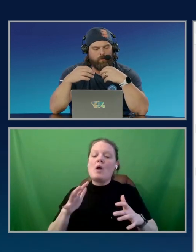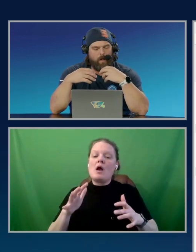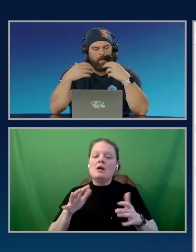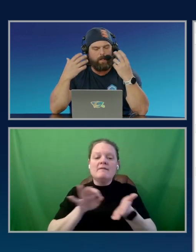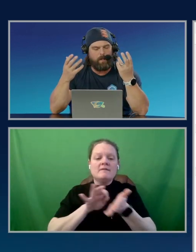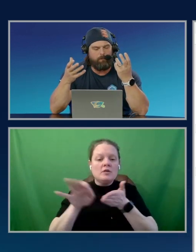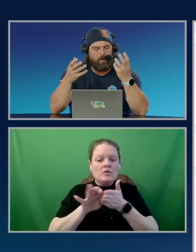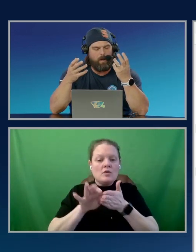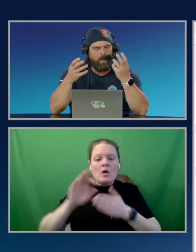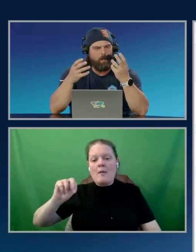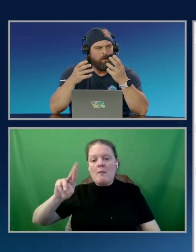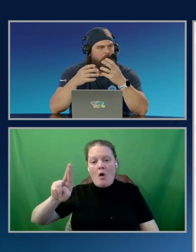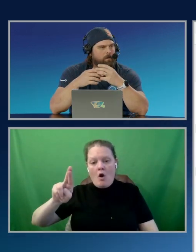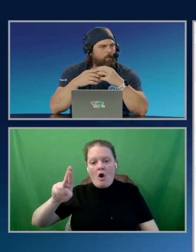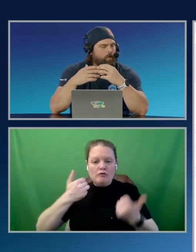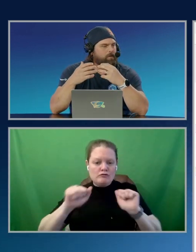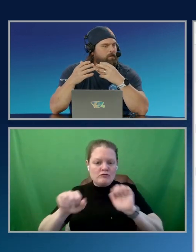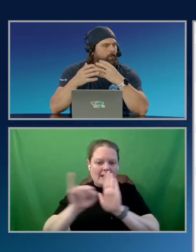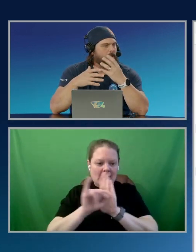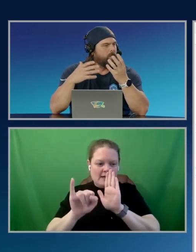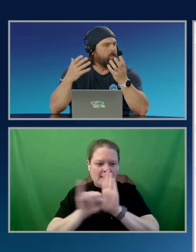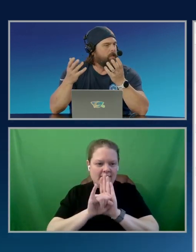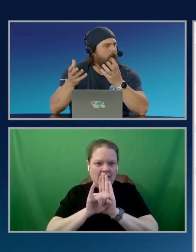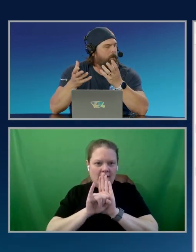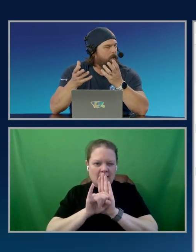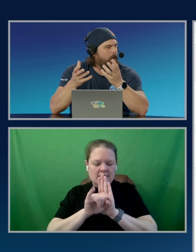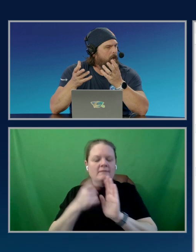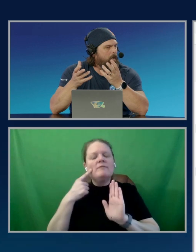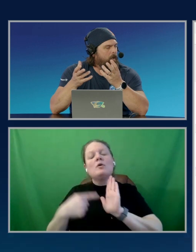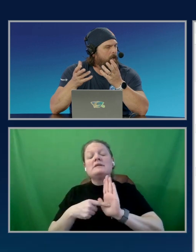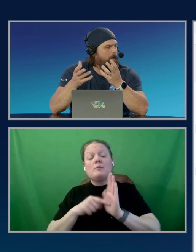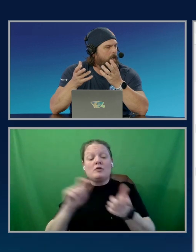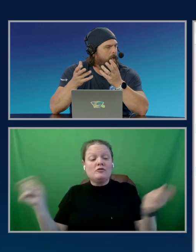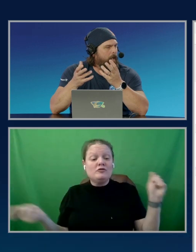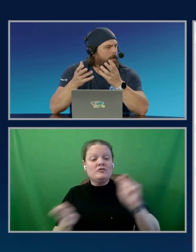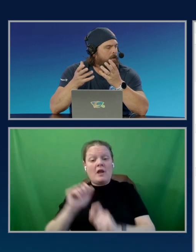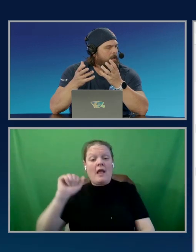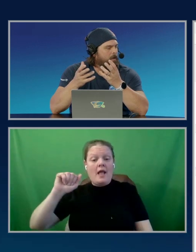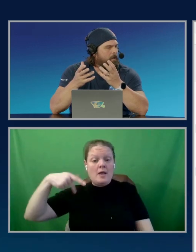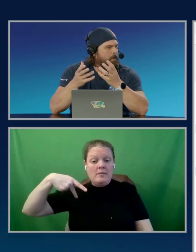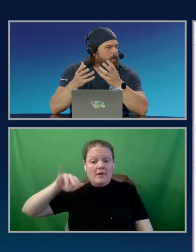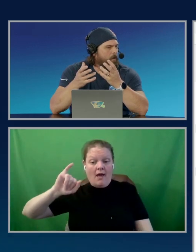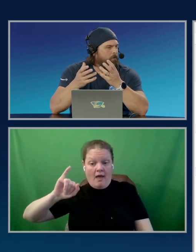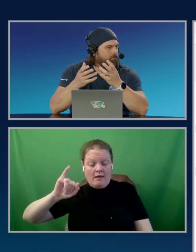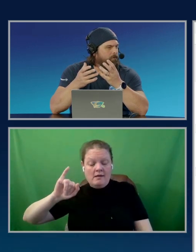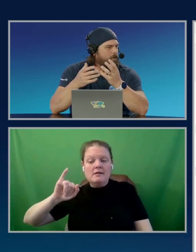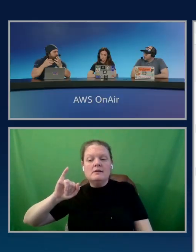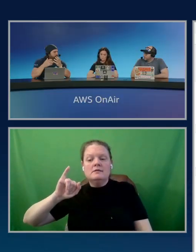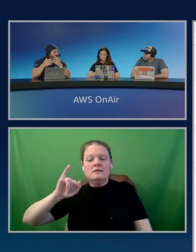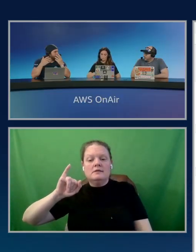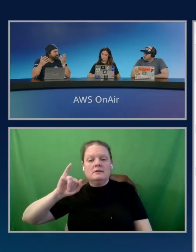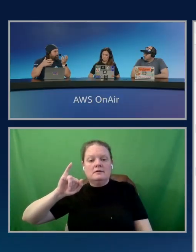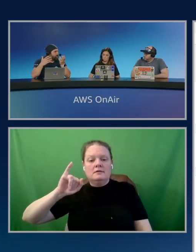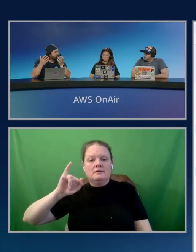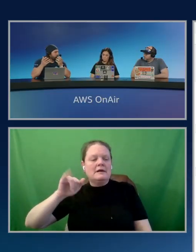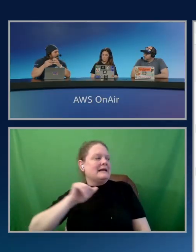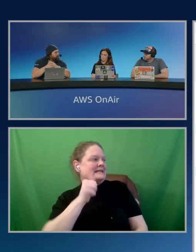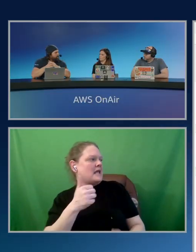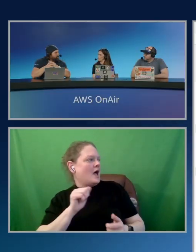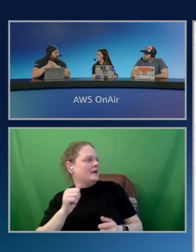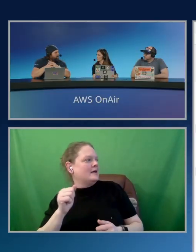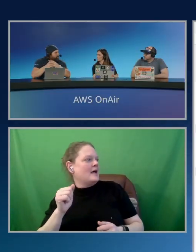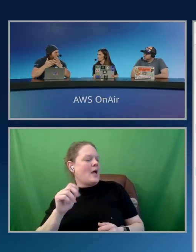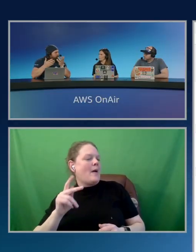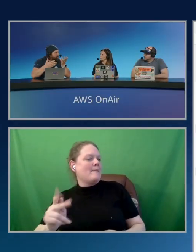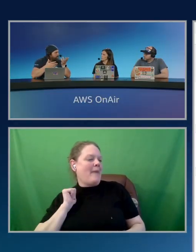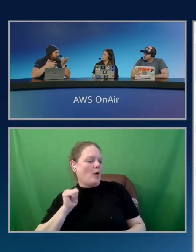MR and try to identify. So for instance, if you're changing an API and it's not backwards compatible. It's not backwards compatible.